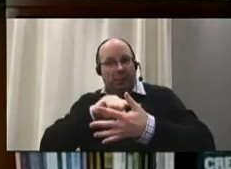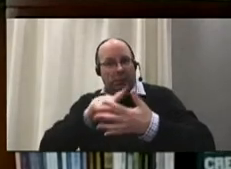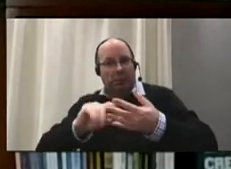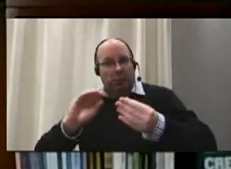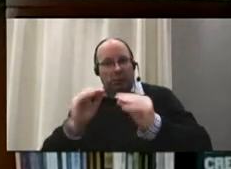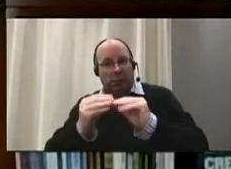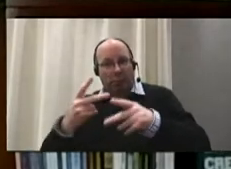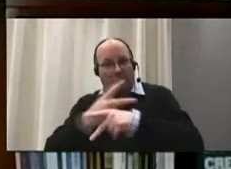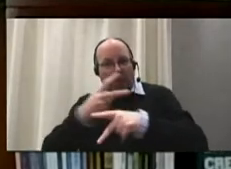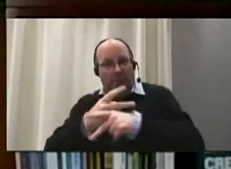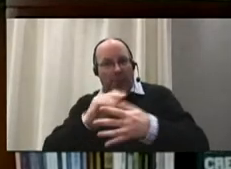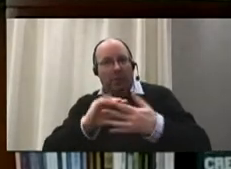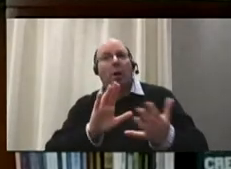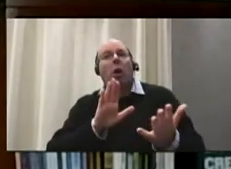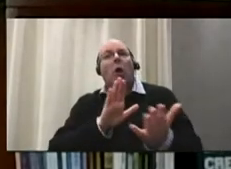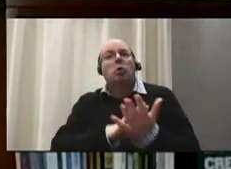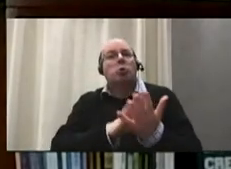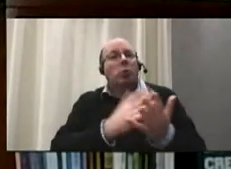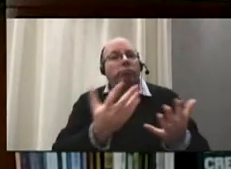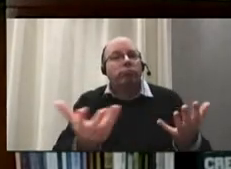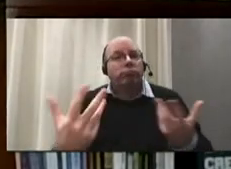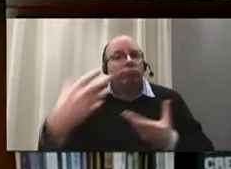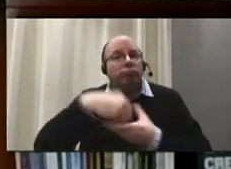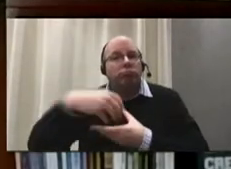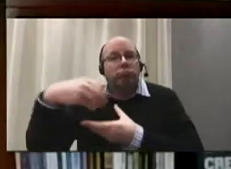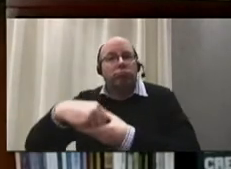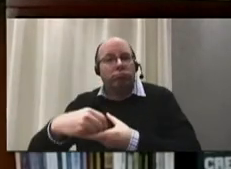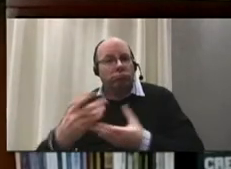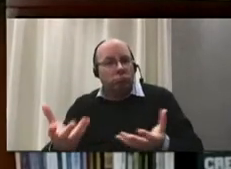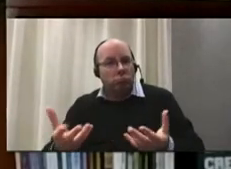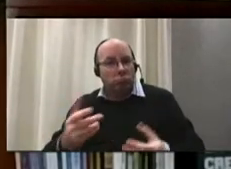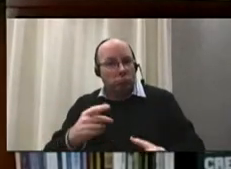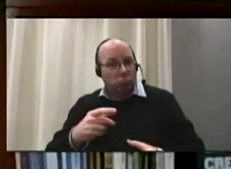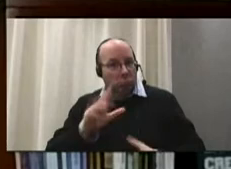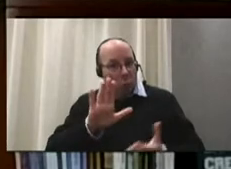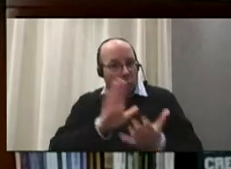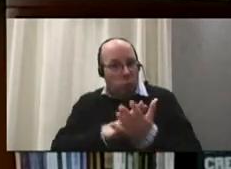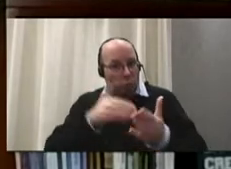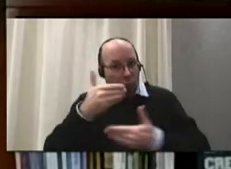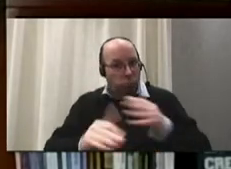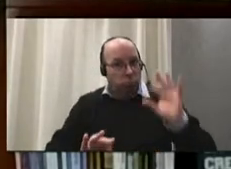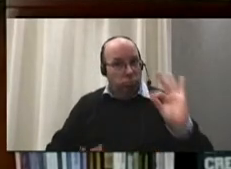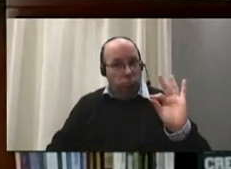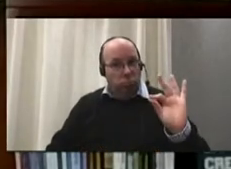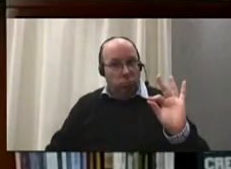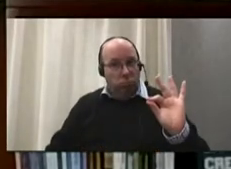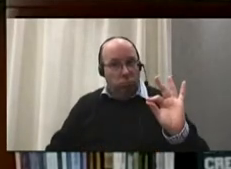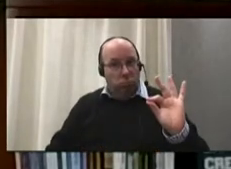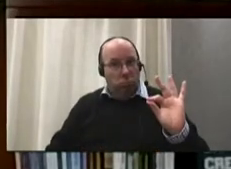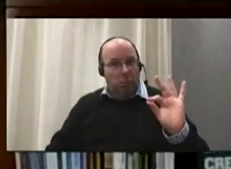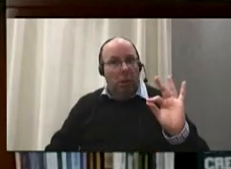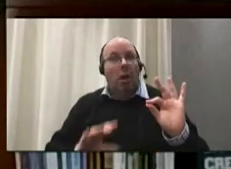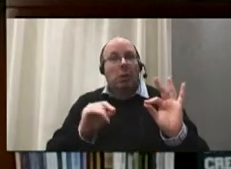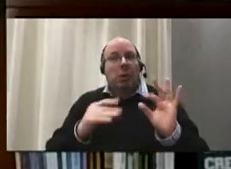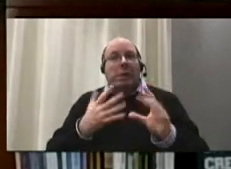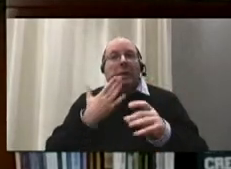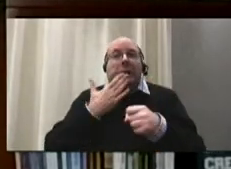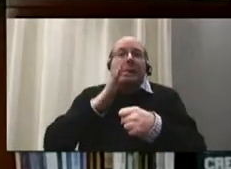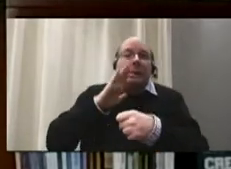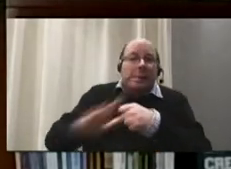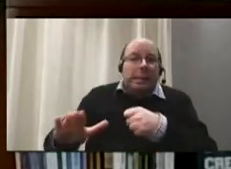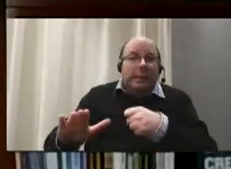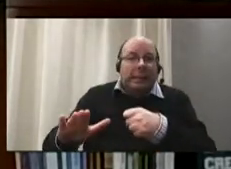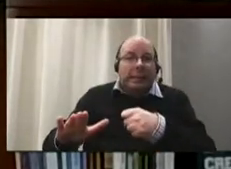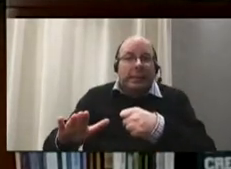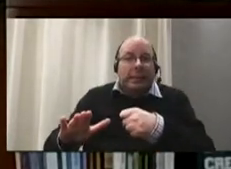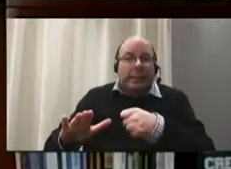into a conversation to say, are you functioning? Are you barely functioning? And when I say functioning, it means, does